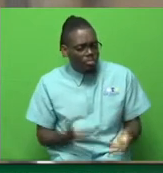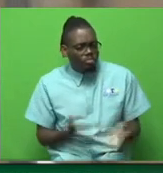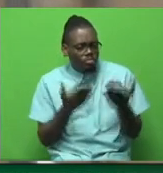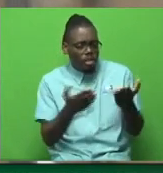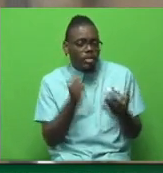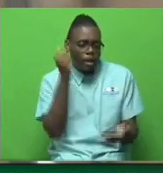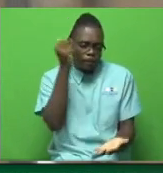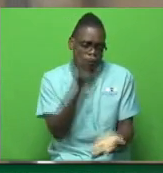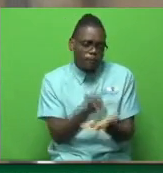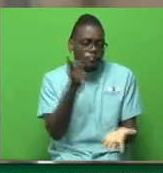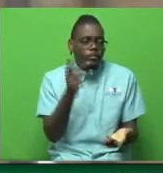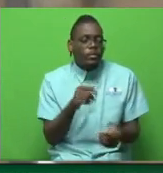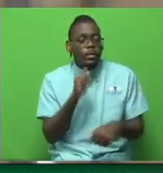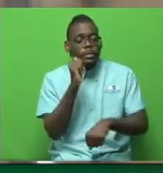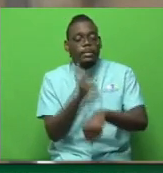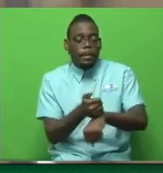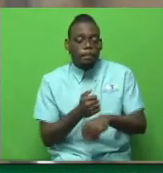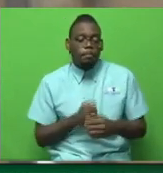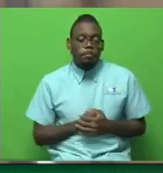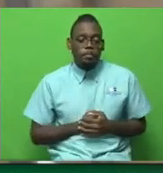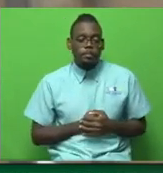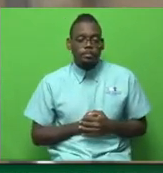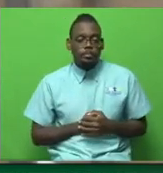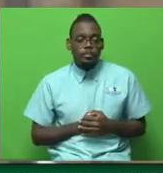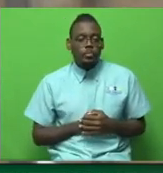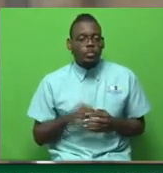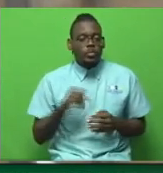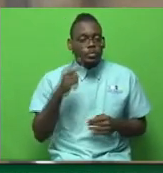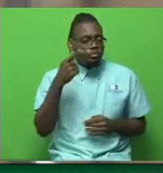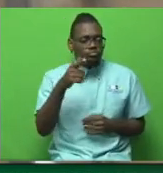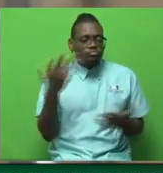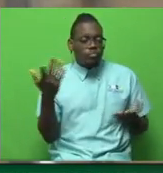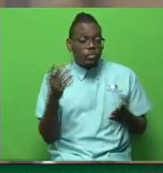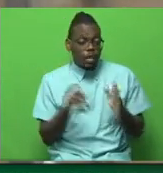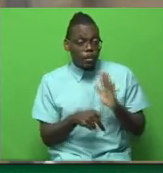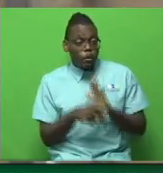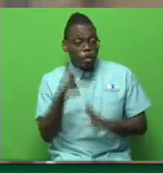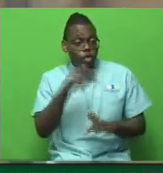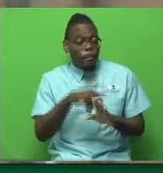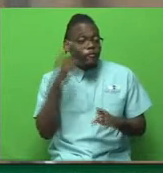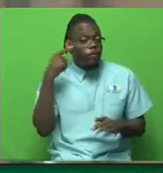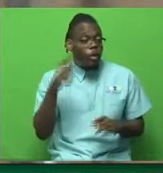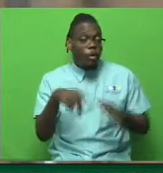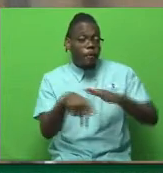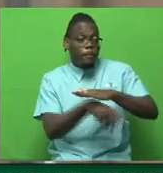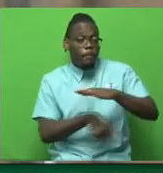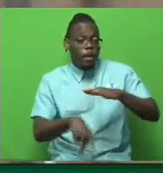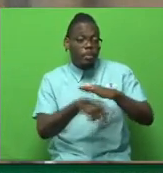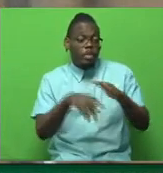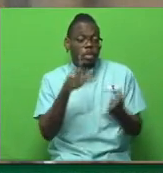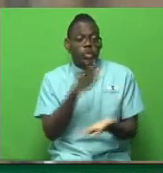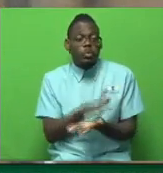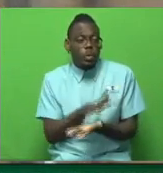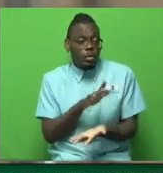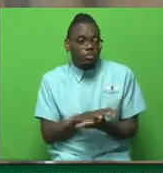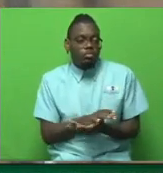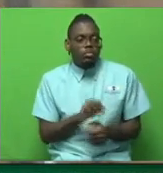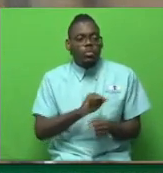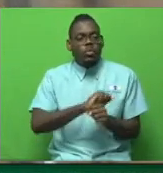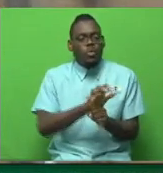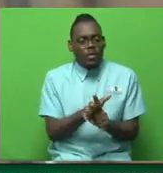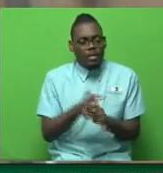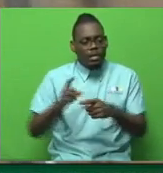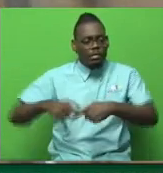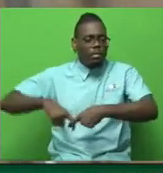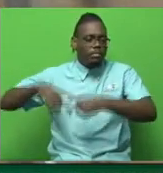implementation the music program for primary schools during the cover time this went dormant we are revitalizing